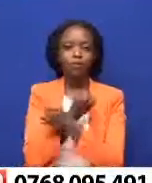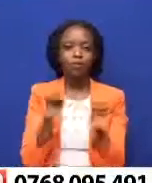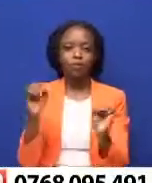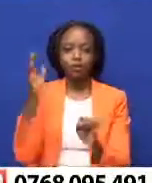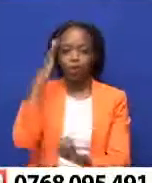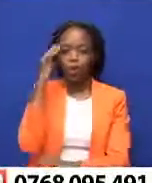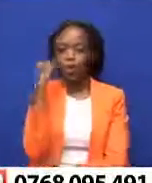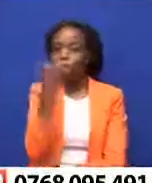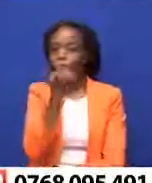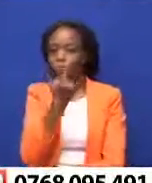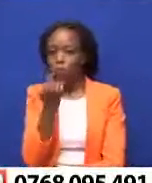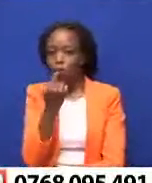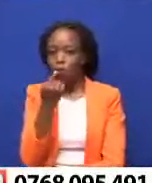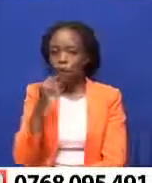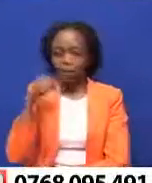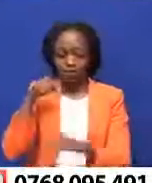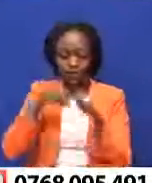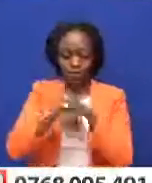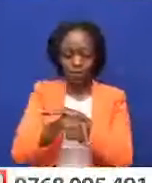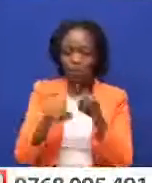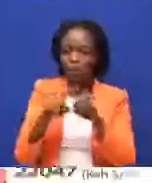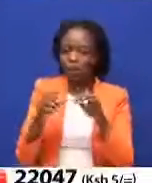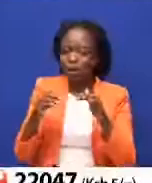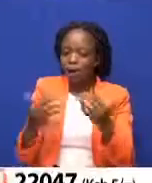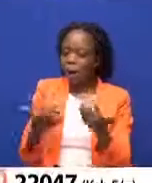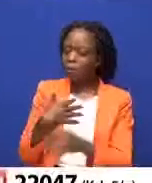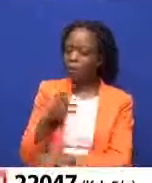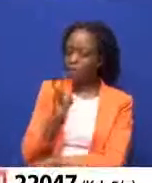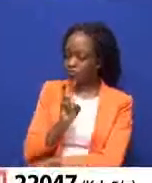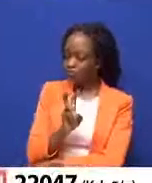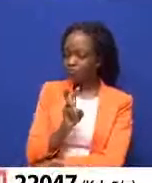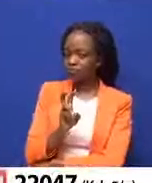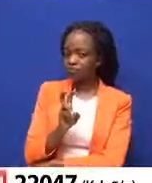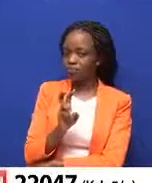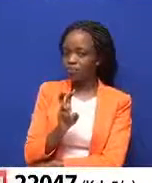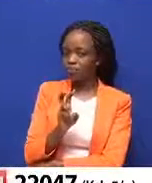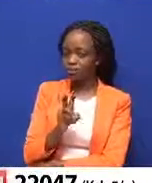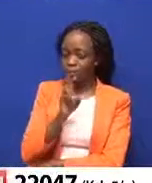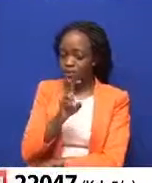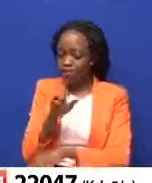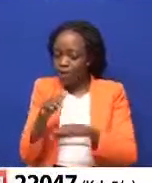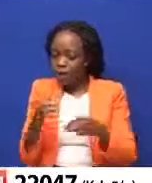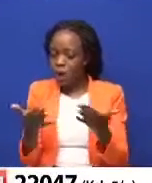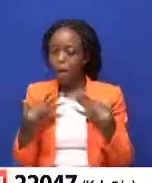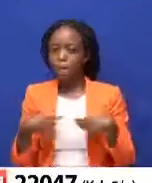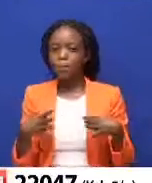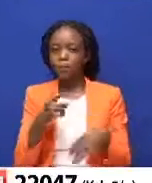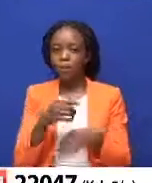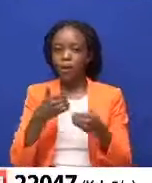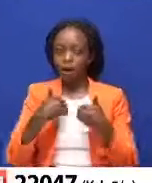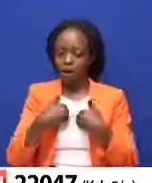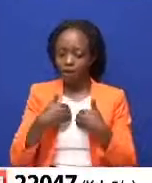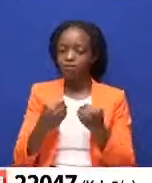I'll not be able to know to what extent. But from the look of things, looking at the way these people had